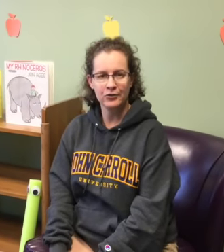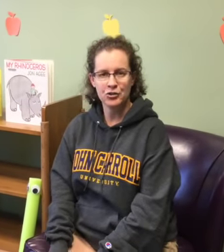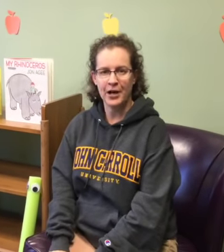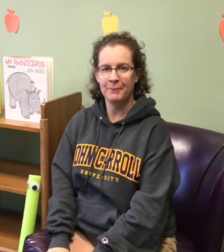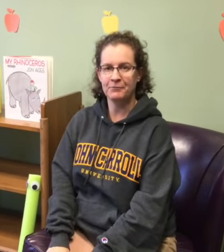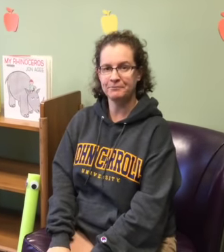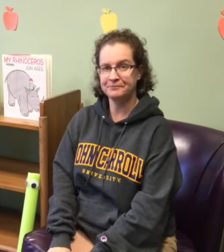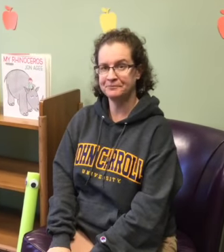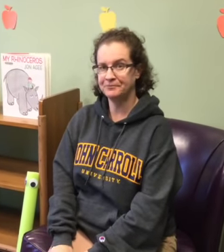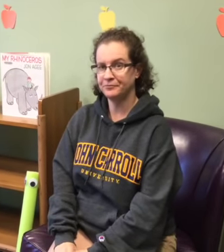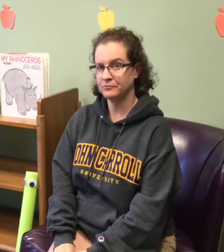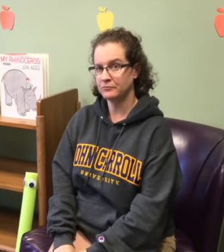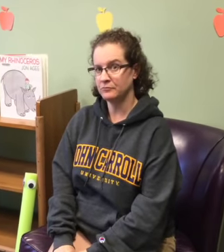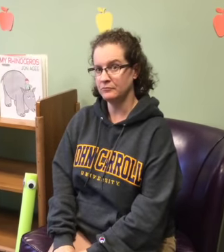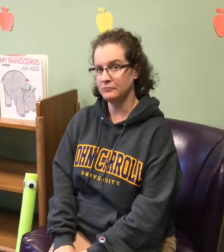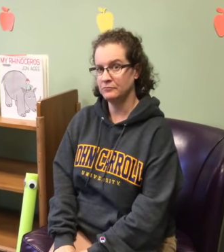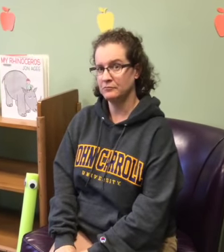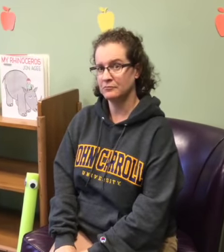and wild trip?